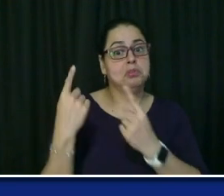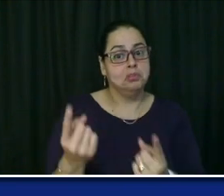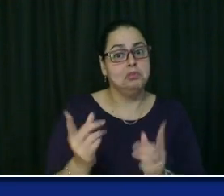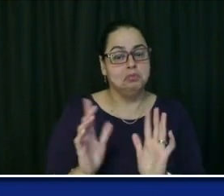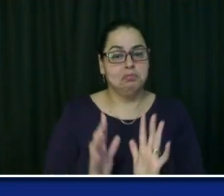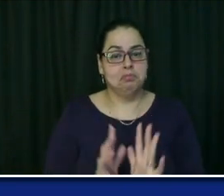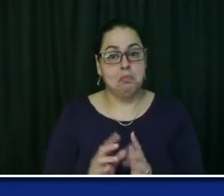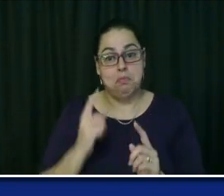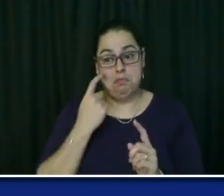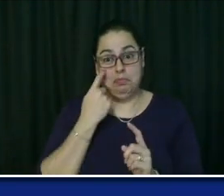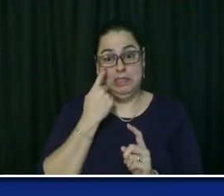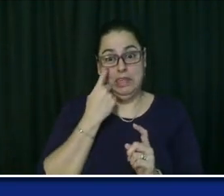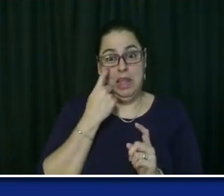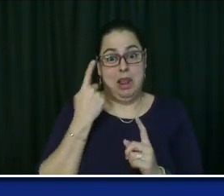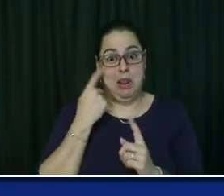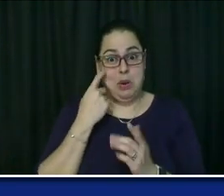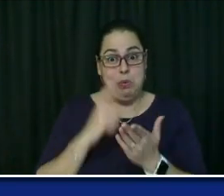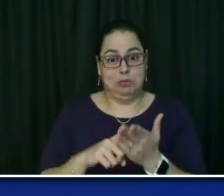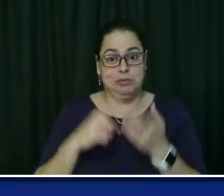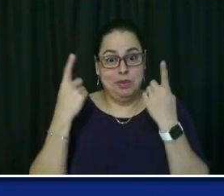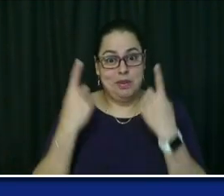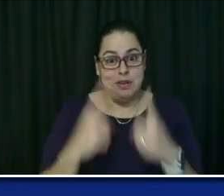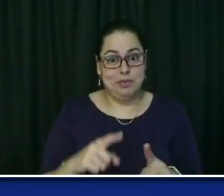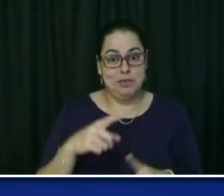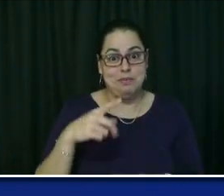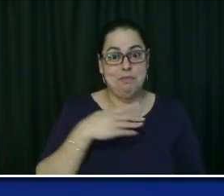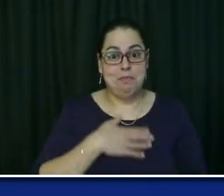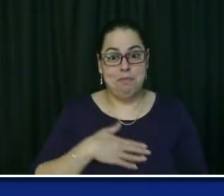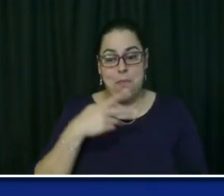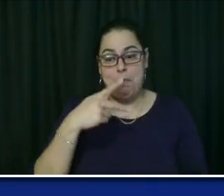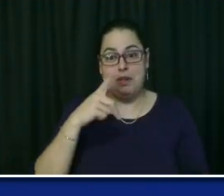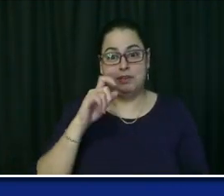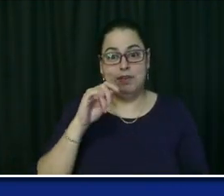We knew that we had two priests that had done